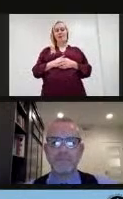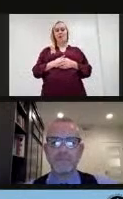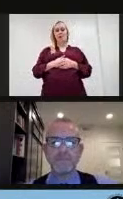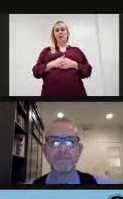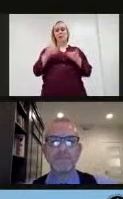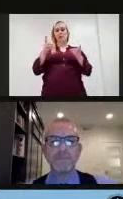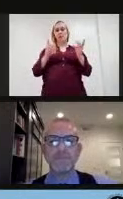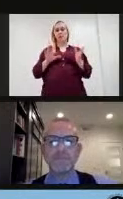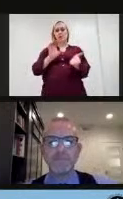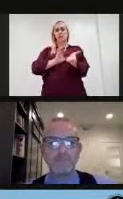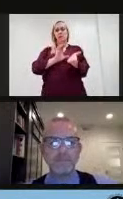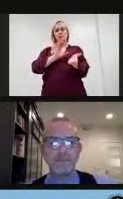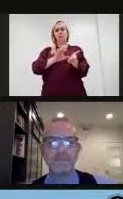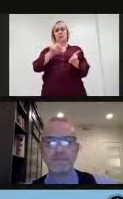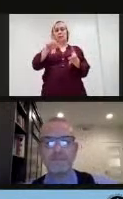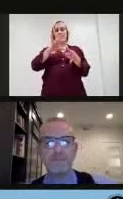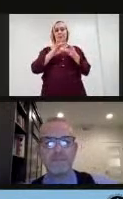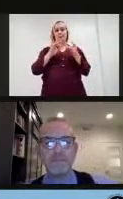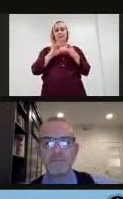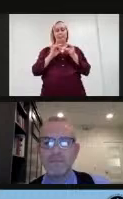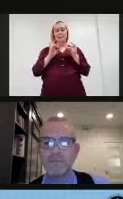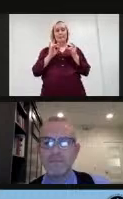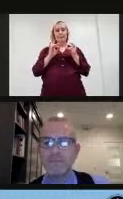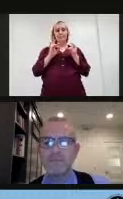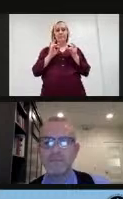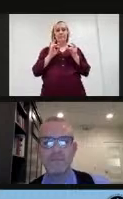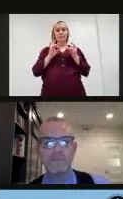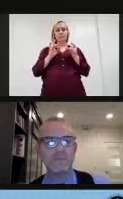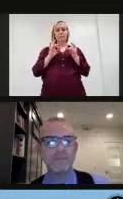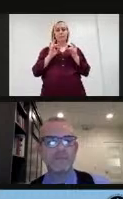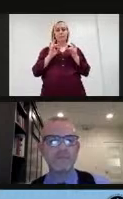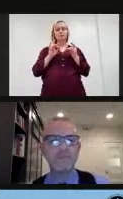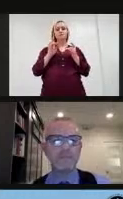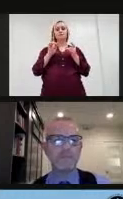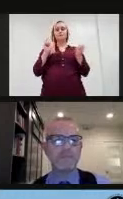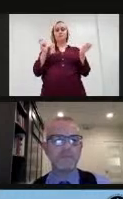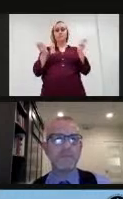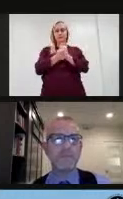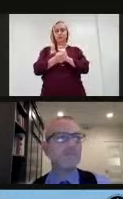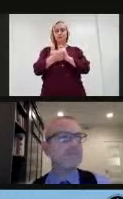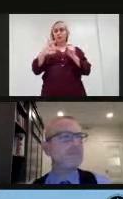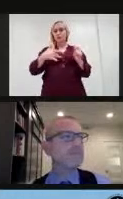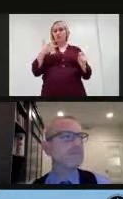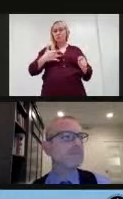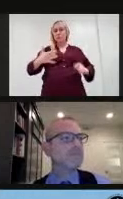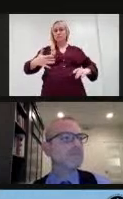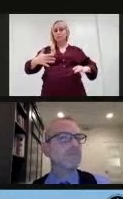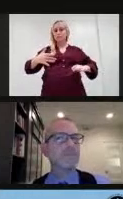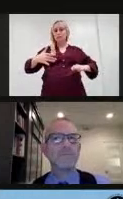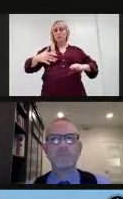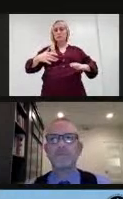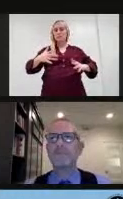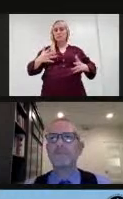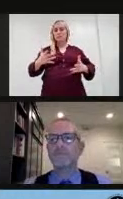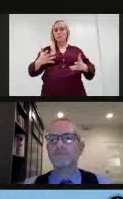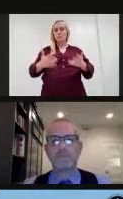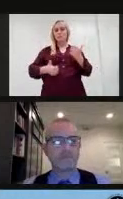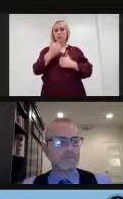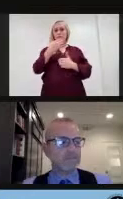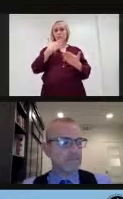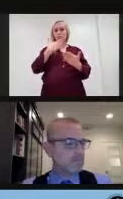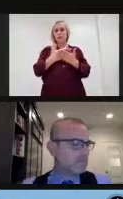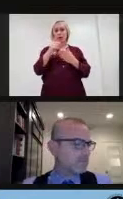Director Chandragiri, you had said with that those changes, you feel mostly good about